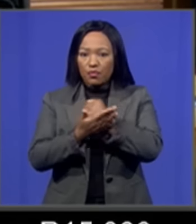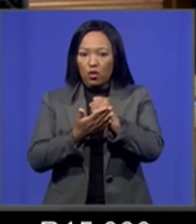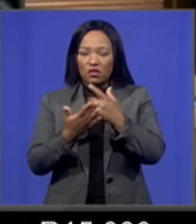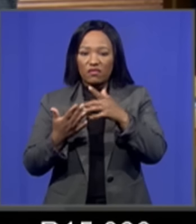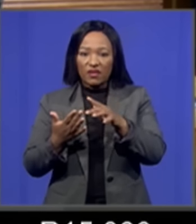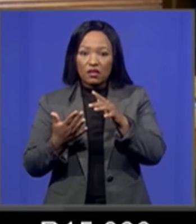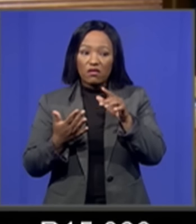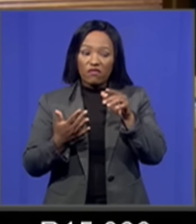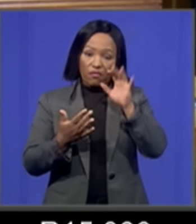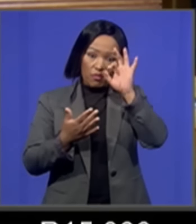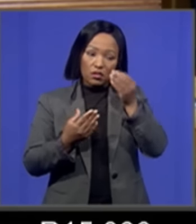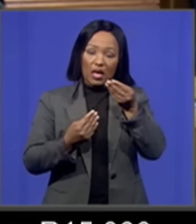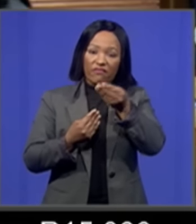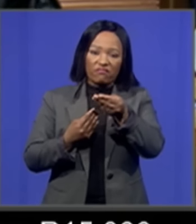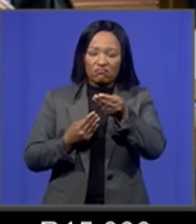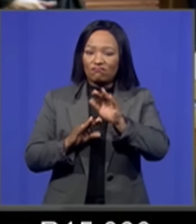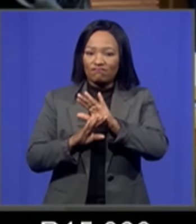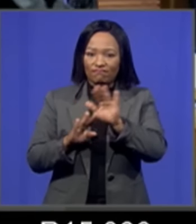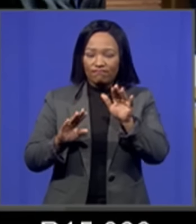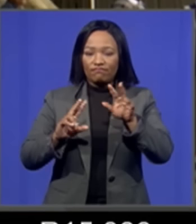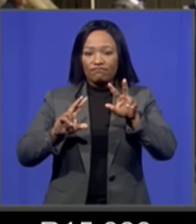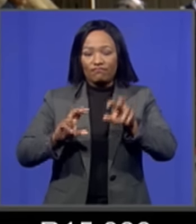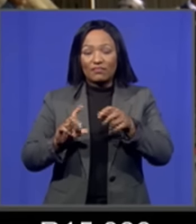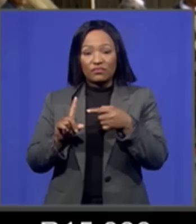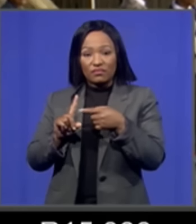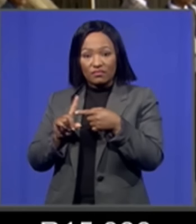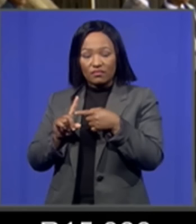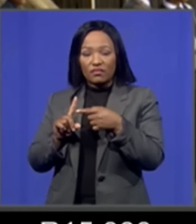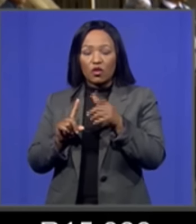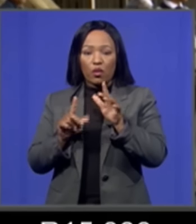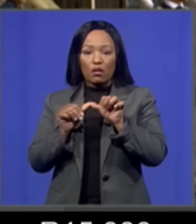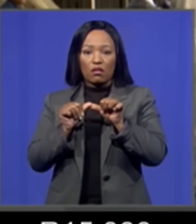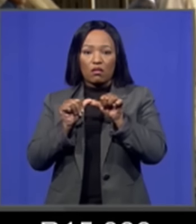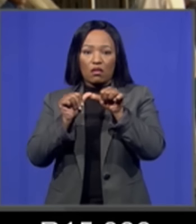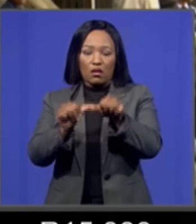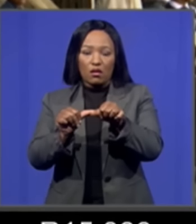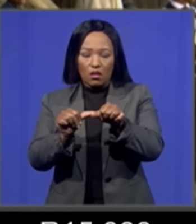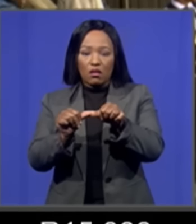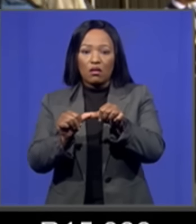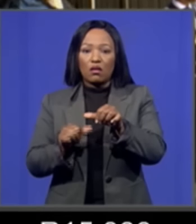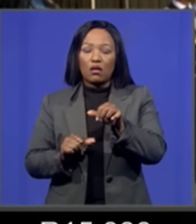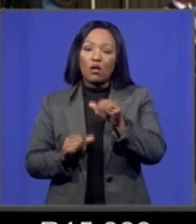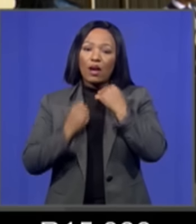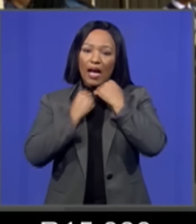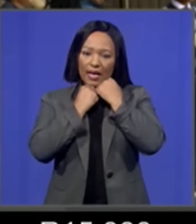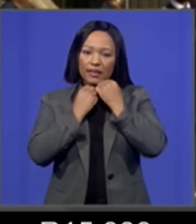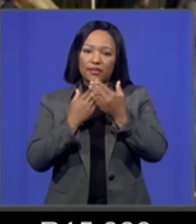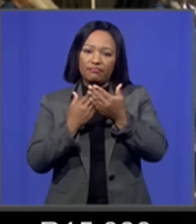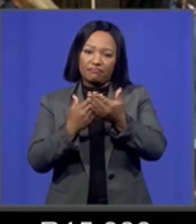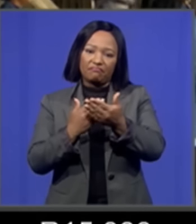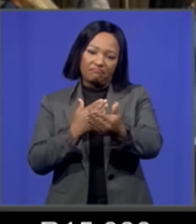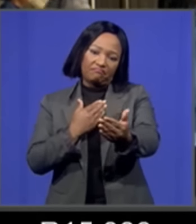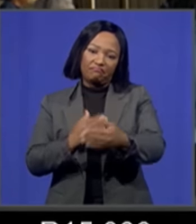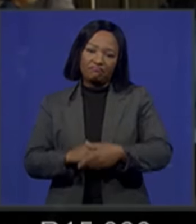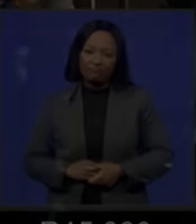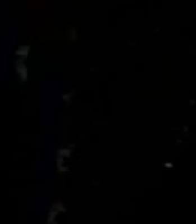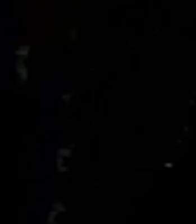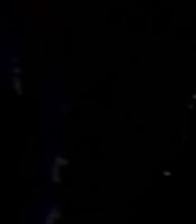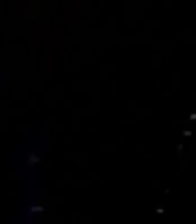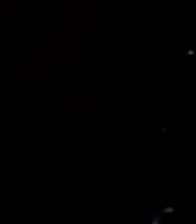leo le nyakešišago molato woo. Makgotlo o tla tšwelela pele ga kgorotsheko ka la 20 kgweding ya Phato.